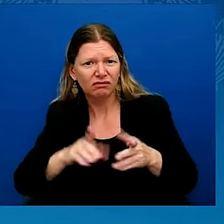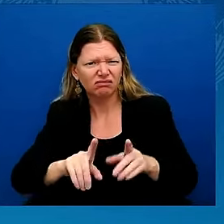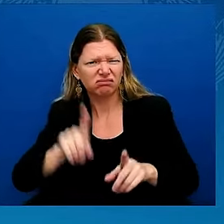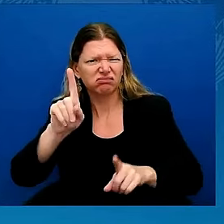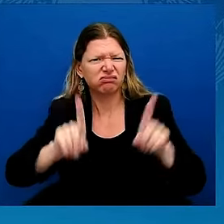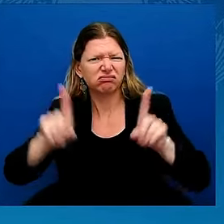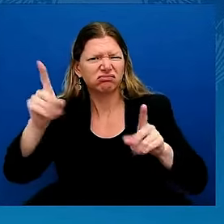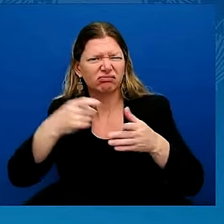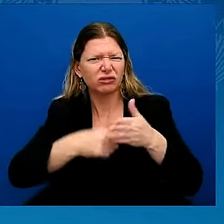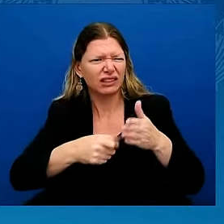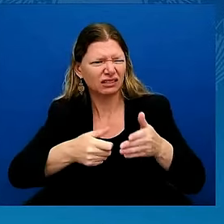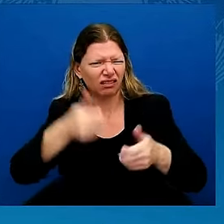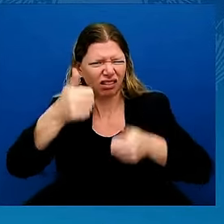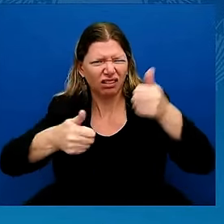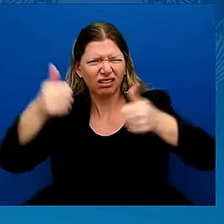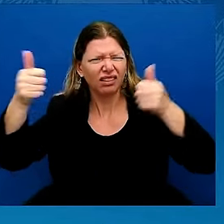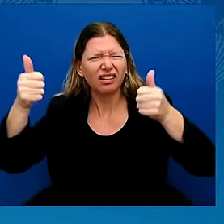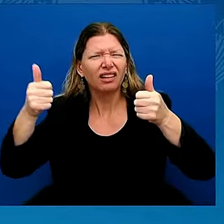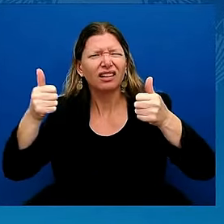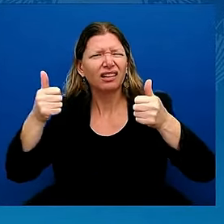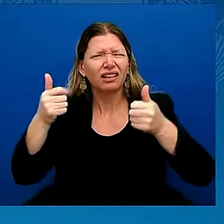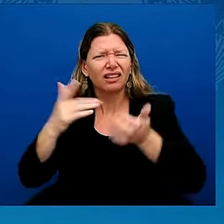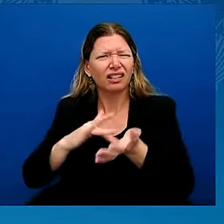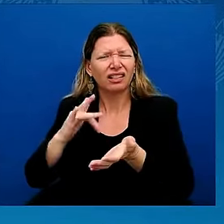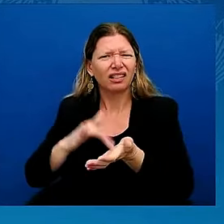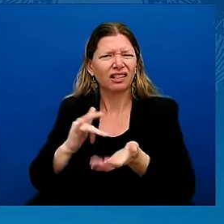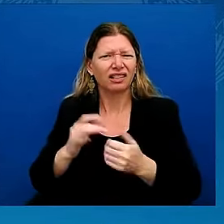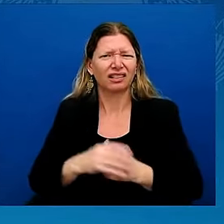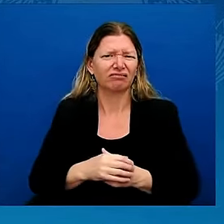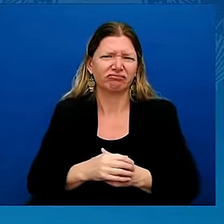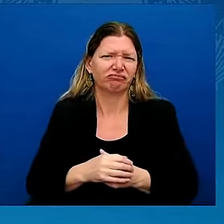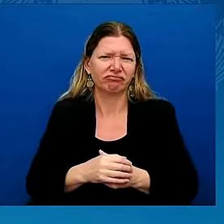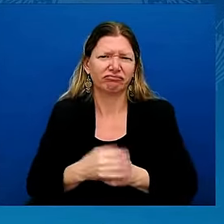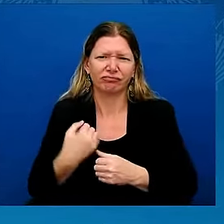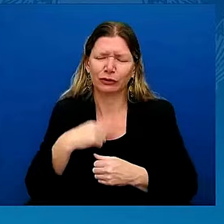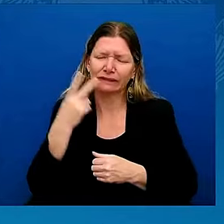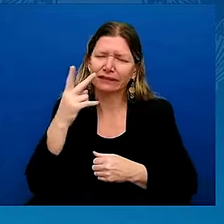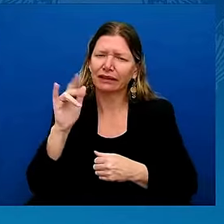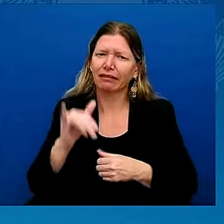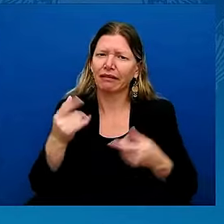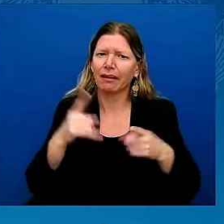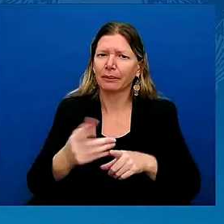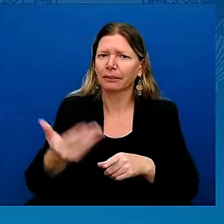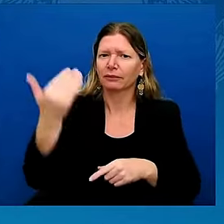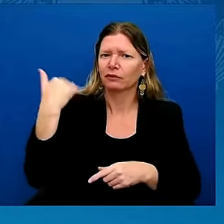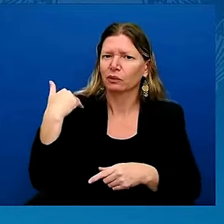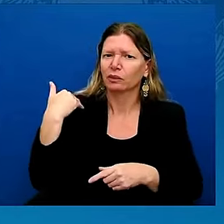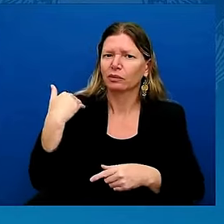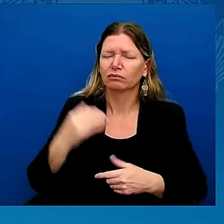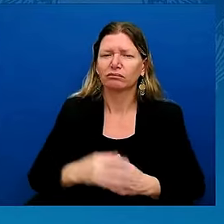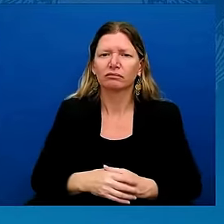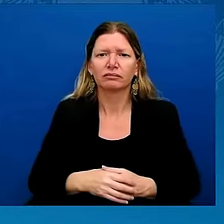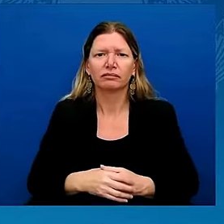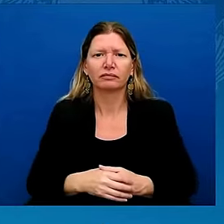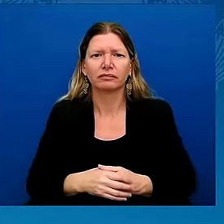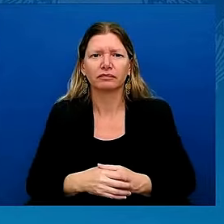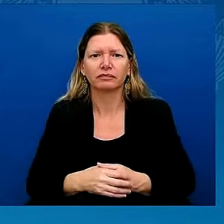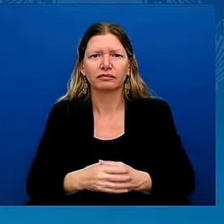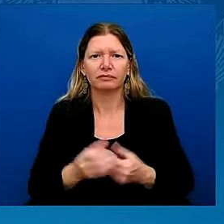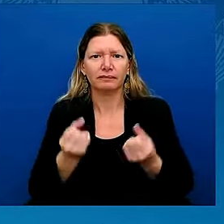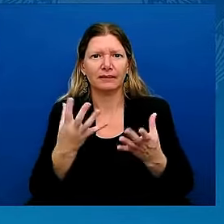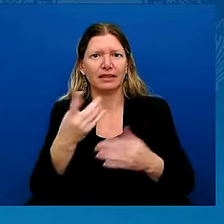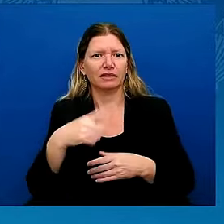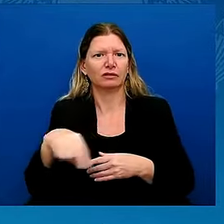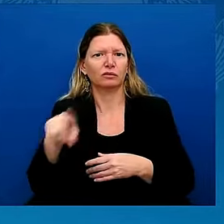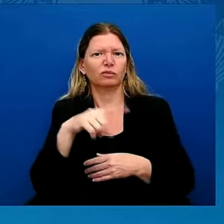You know, I've seen that happen before. Many of you who have coming from states where we've seen extreme